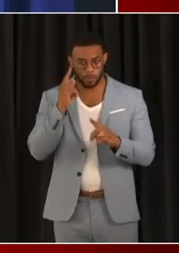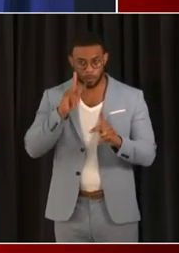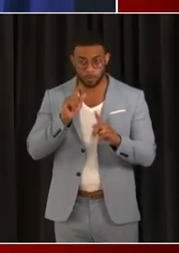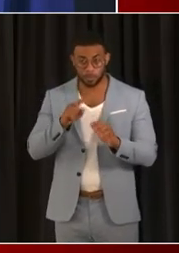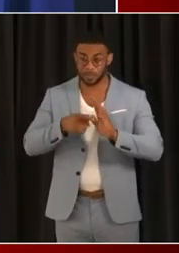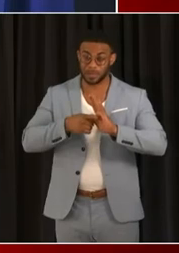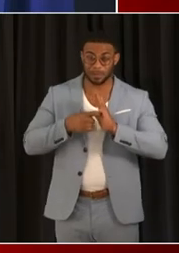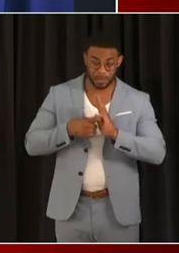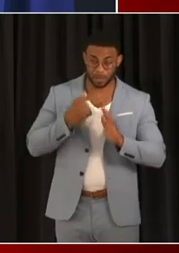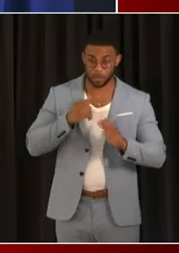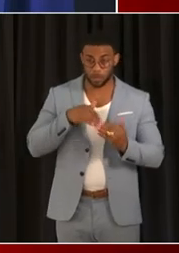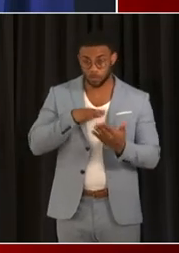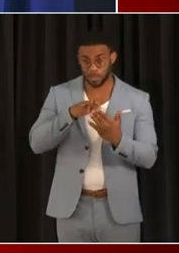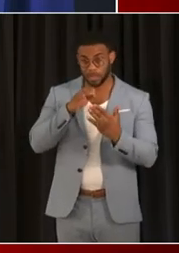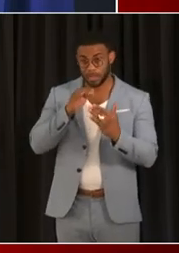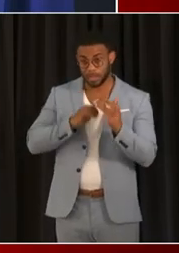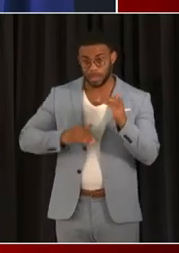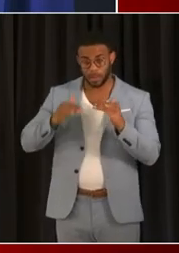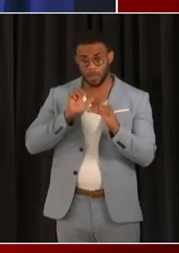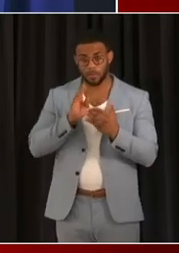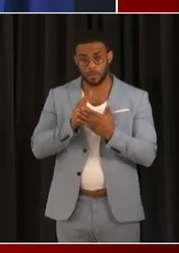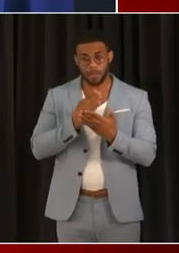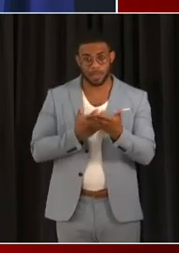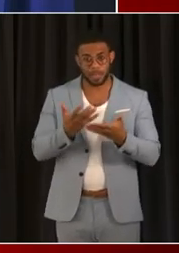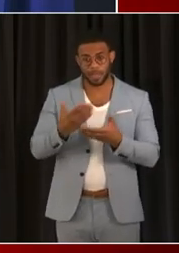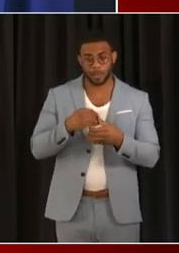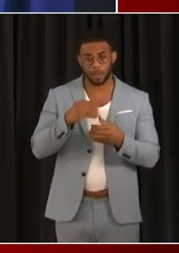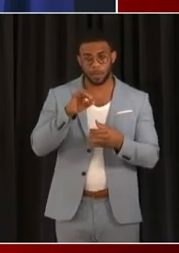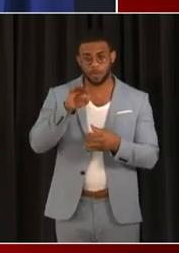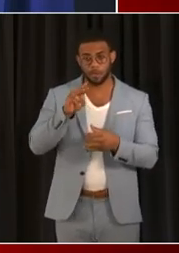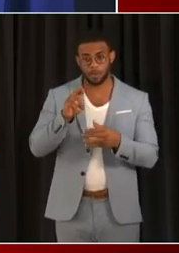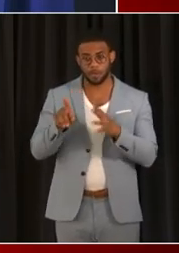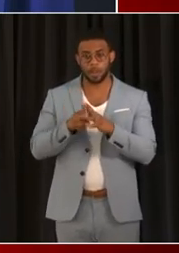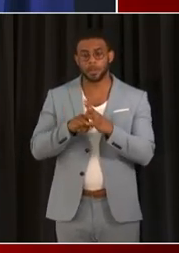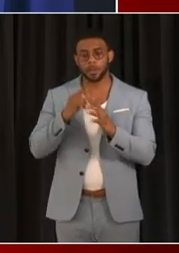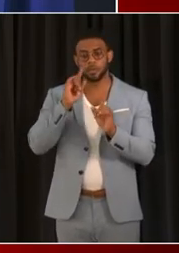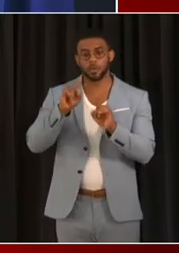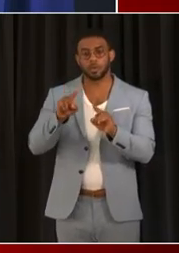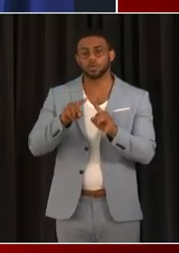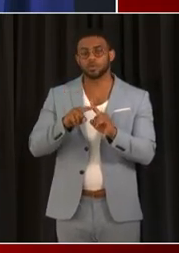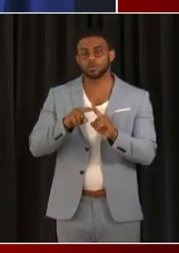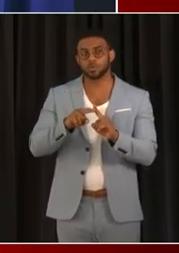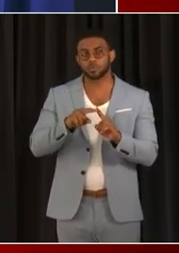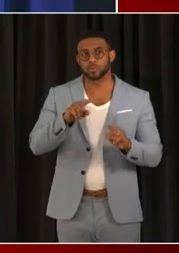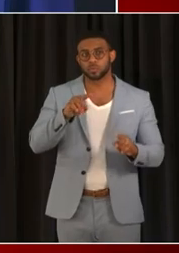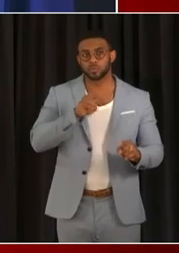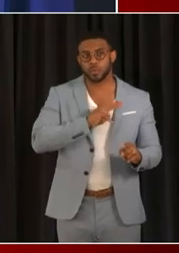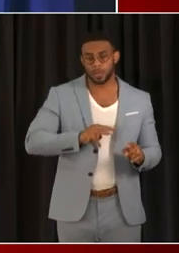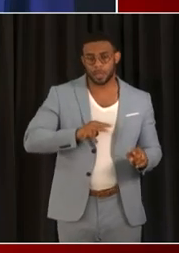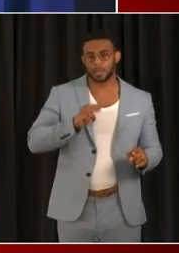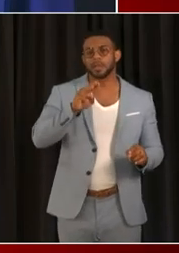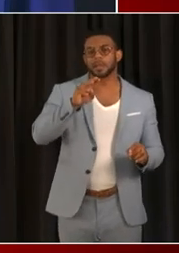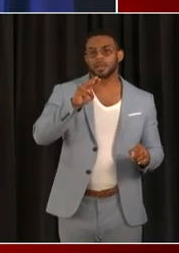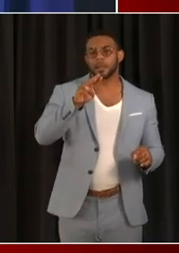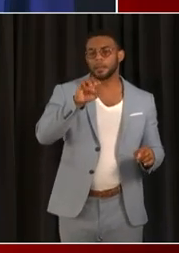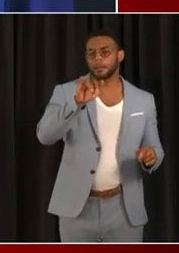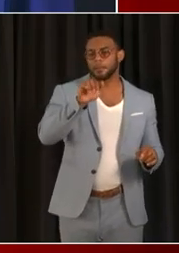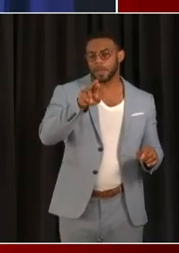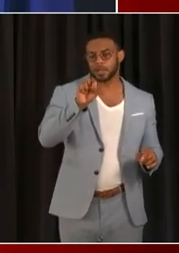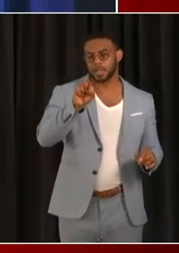people to demand that we address equity, we have the budget engagement forums coming up. If you go to the